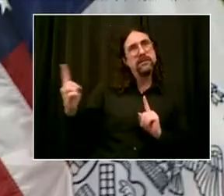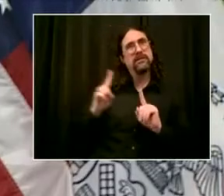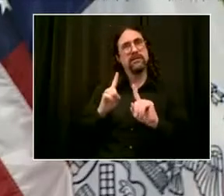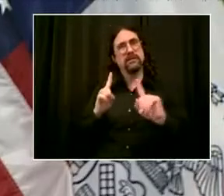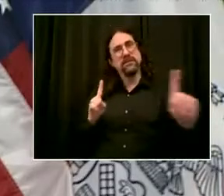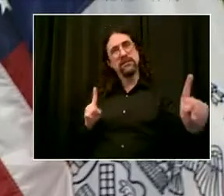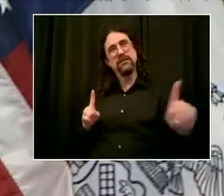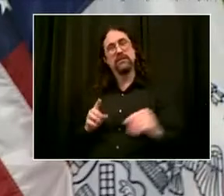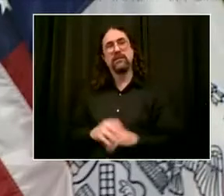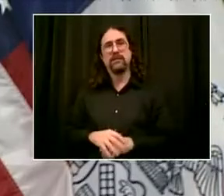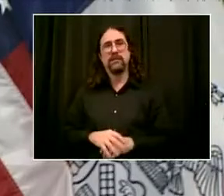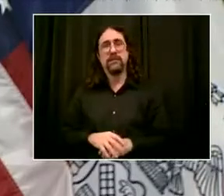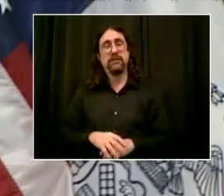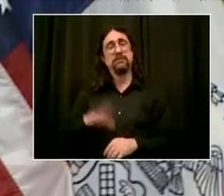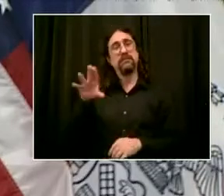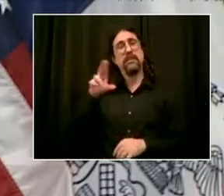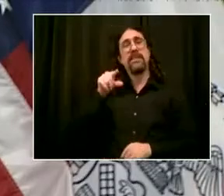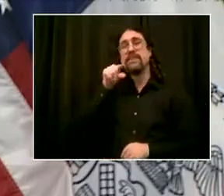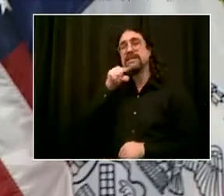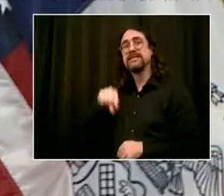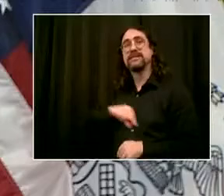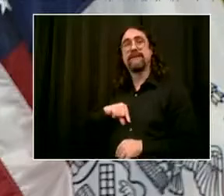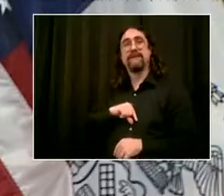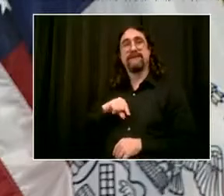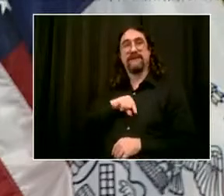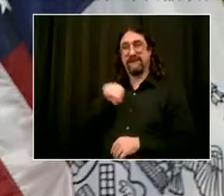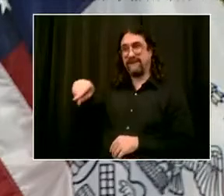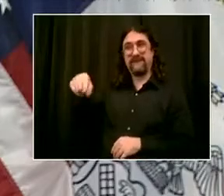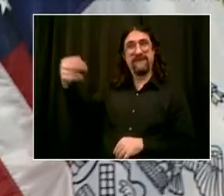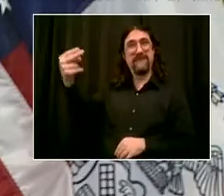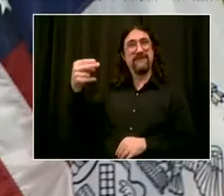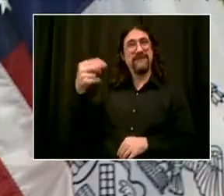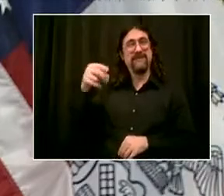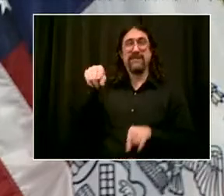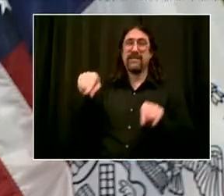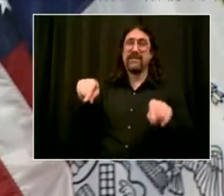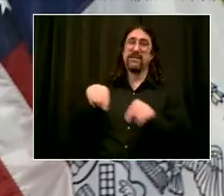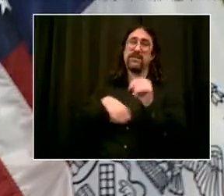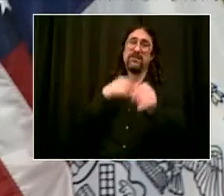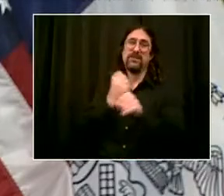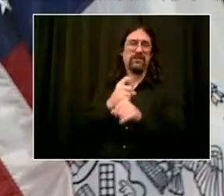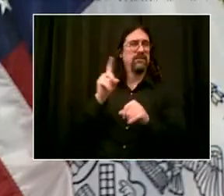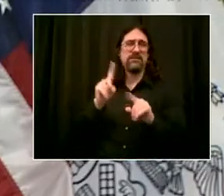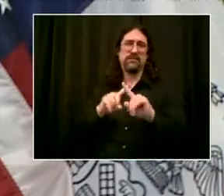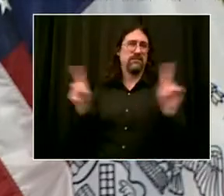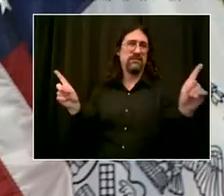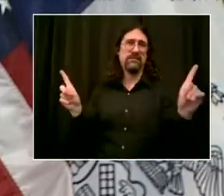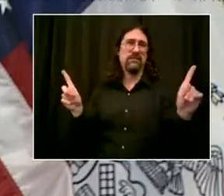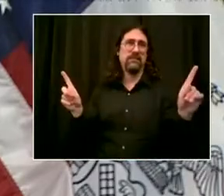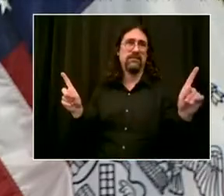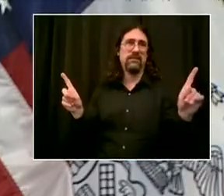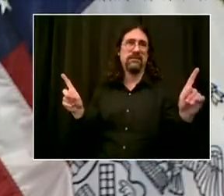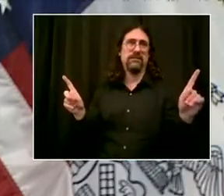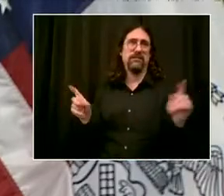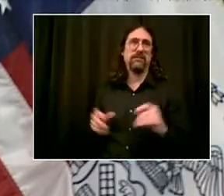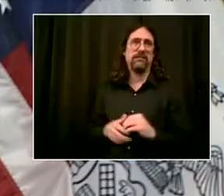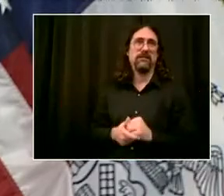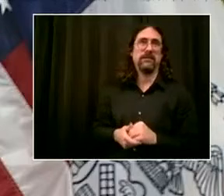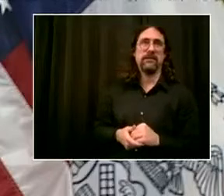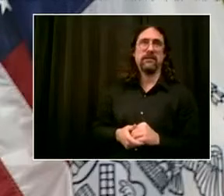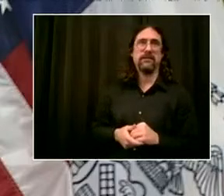December holidays uh do not travel if you can possibly avoid it if you travel it just greatly